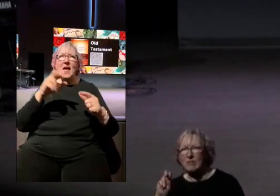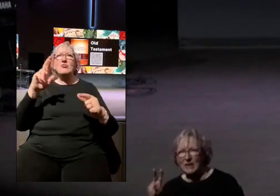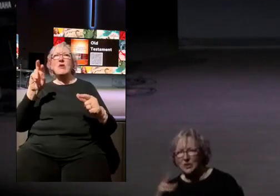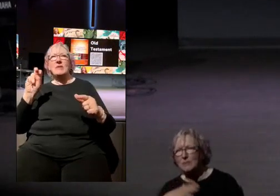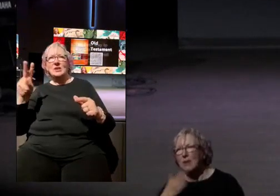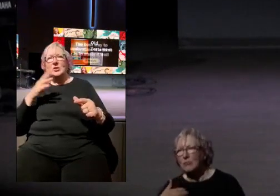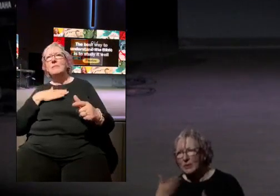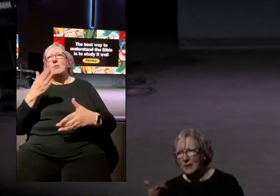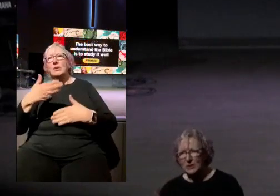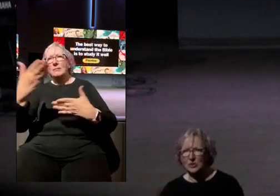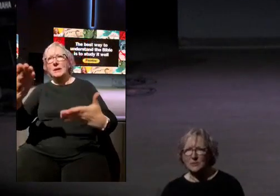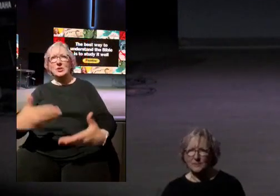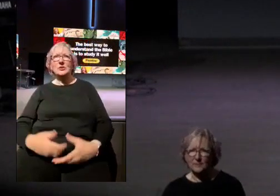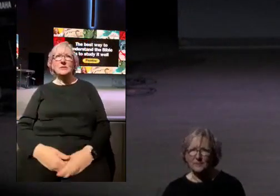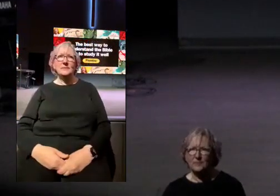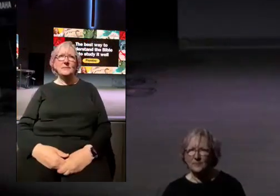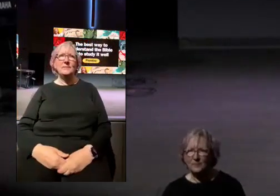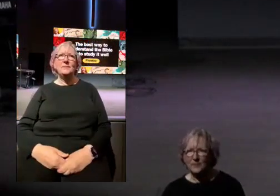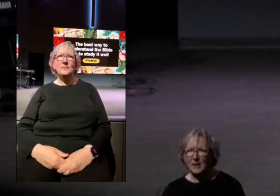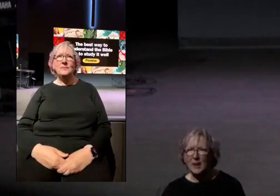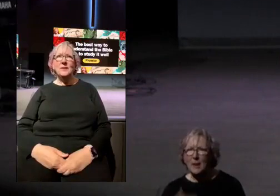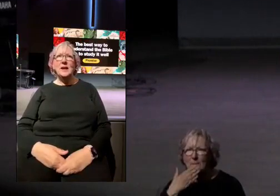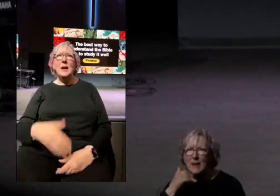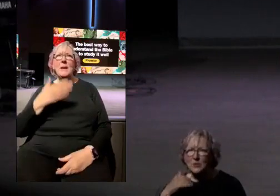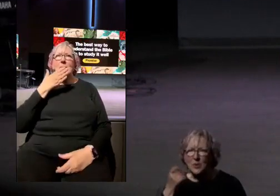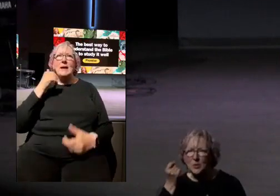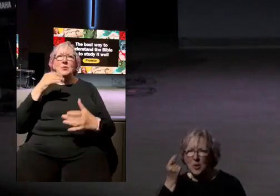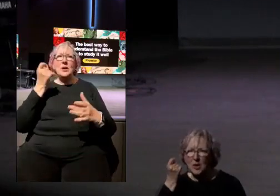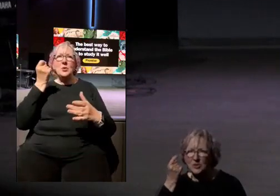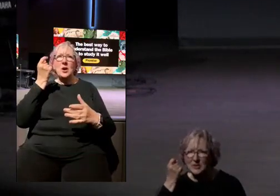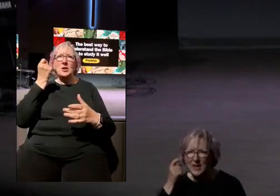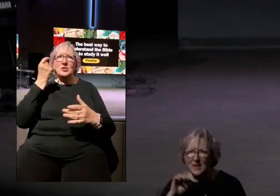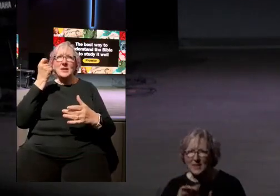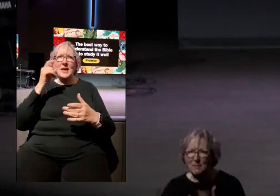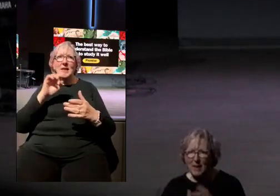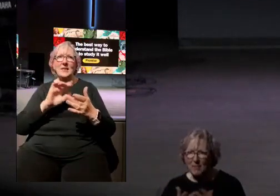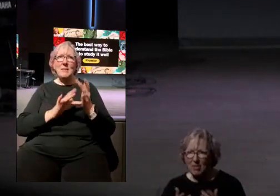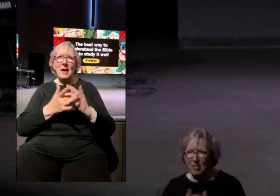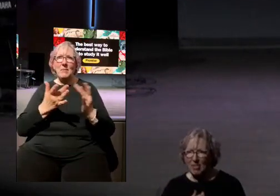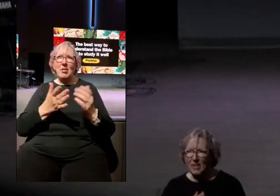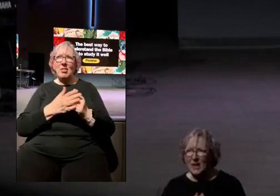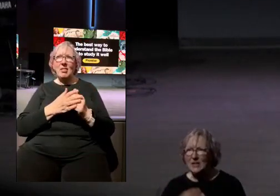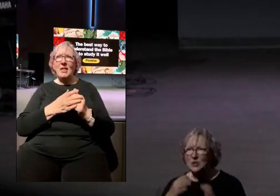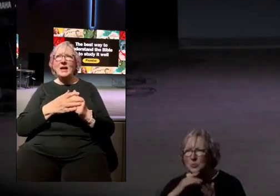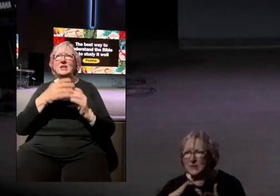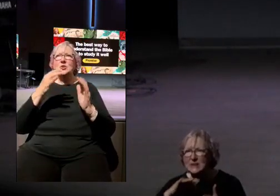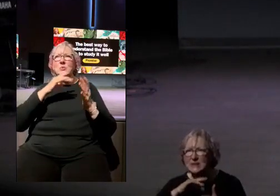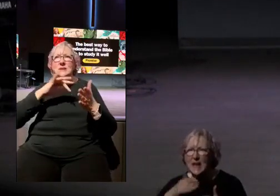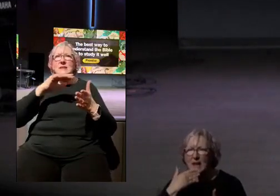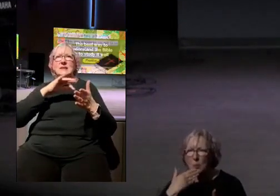recommendation. The best way to understand the Bible is to study it well.